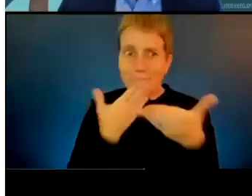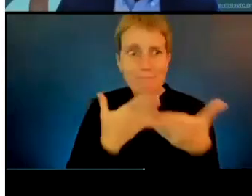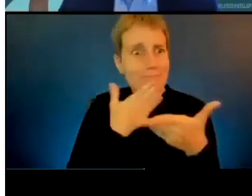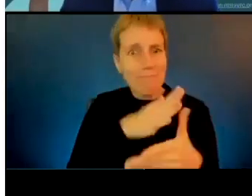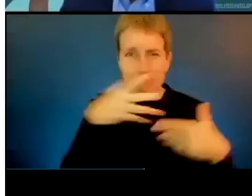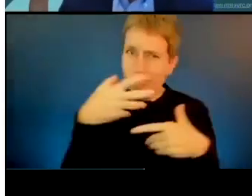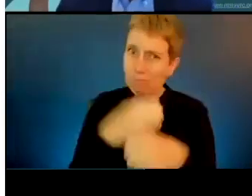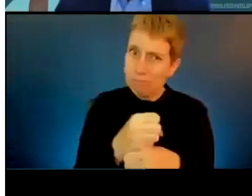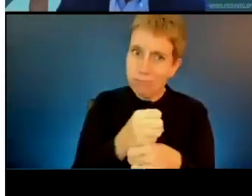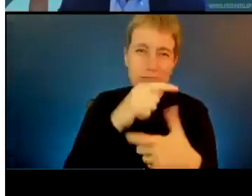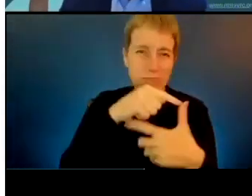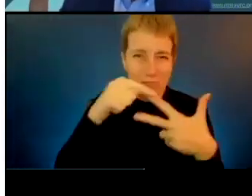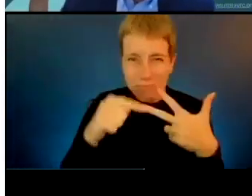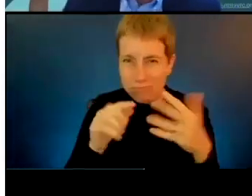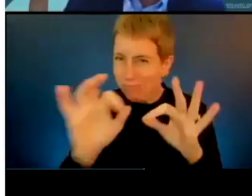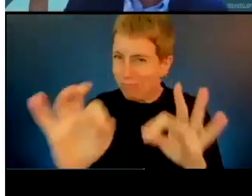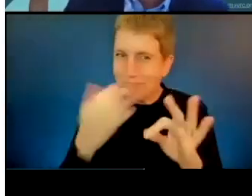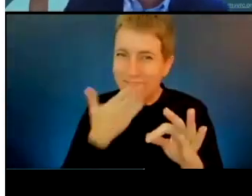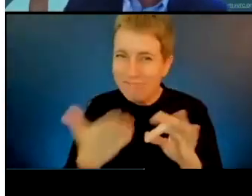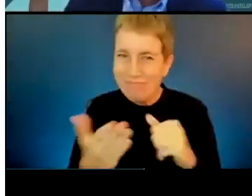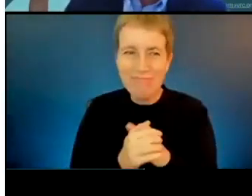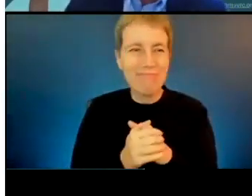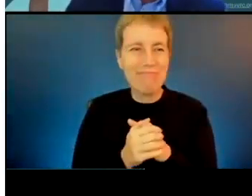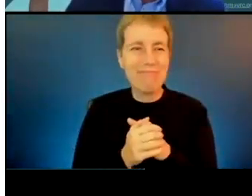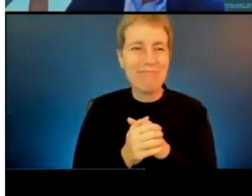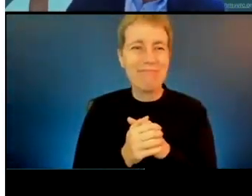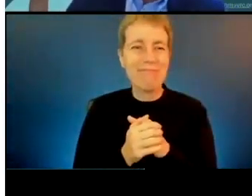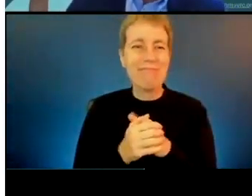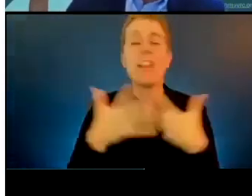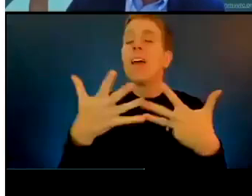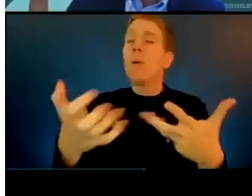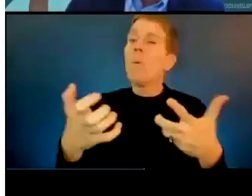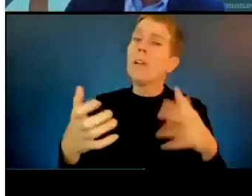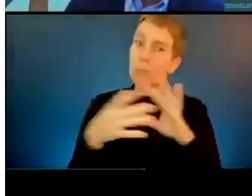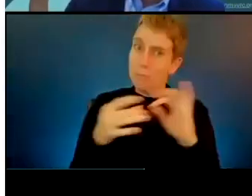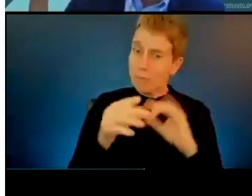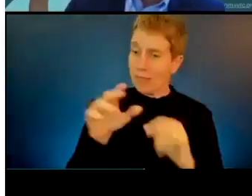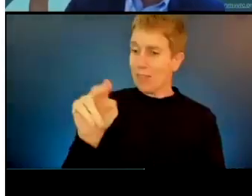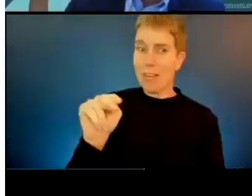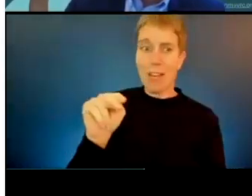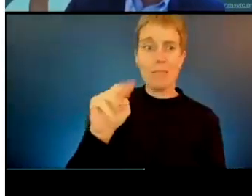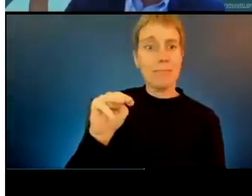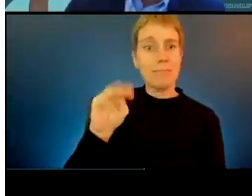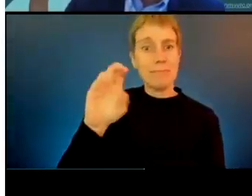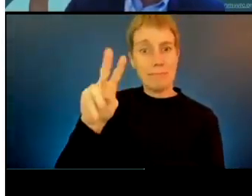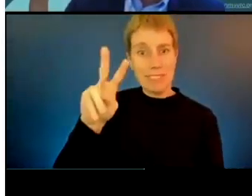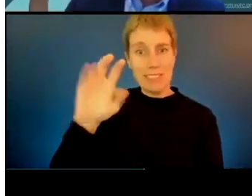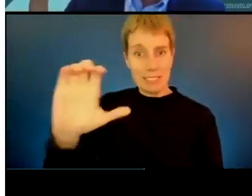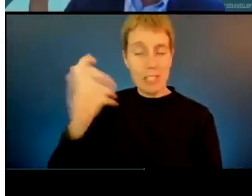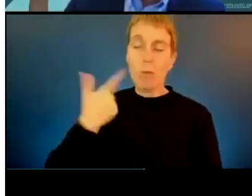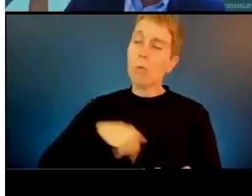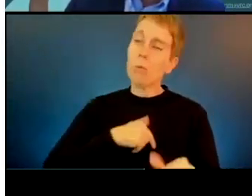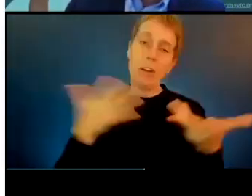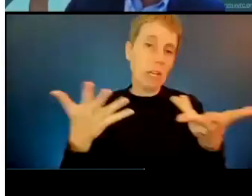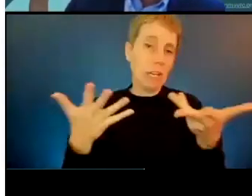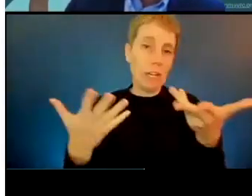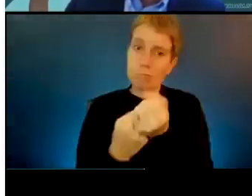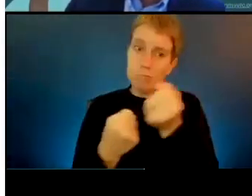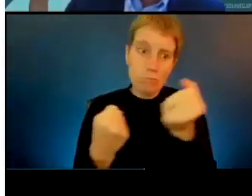National Mass Violence Center is here for you to provide consultations or technical assistance. Please email any inquiries to